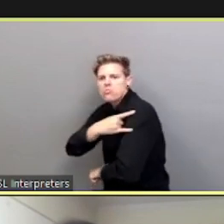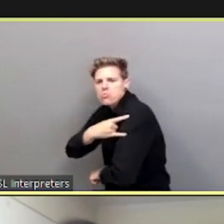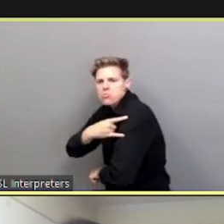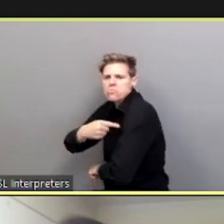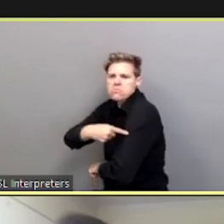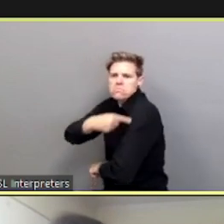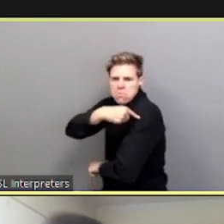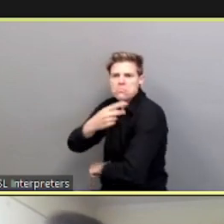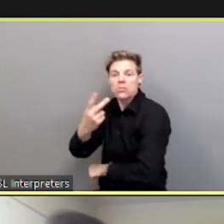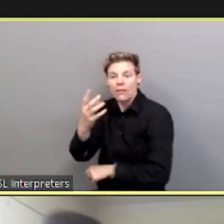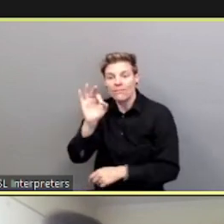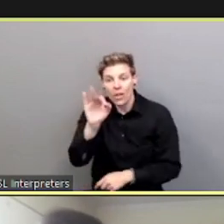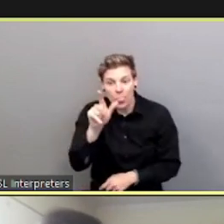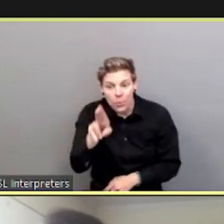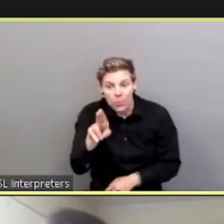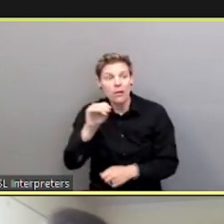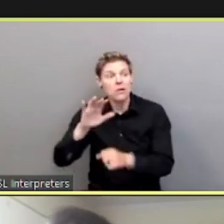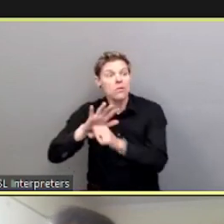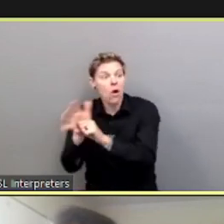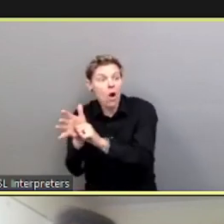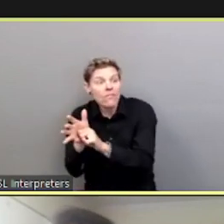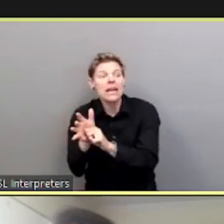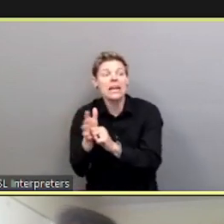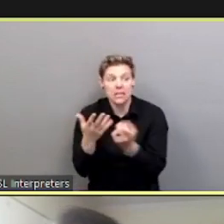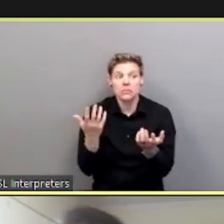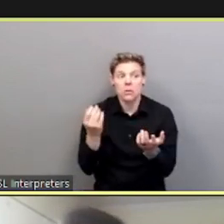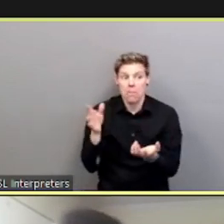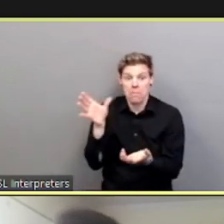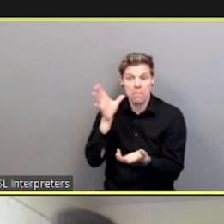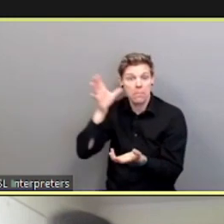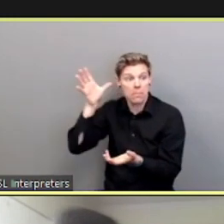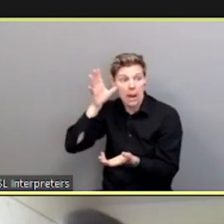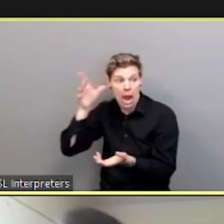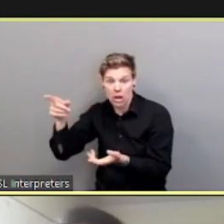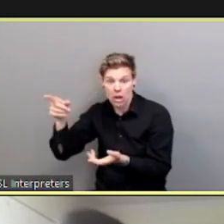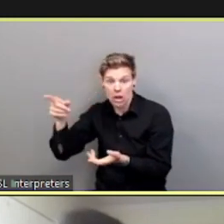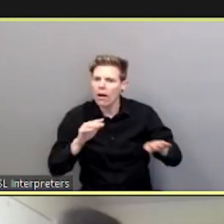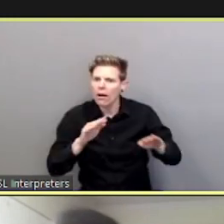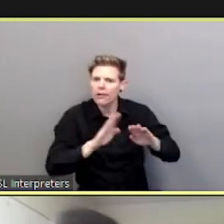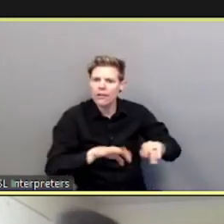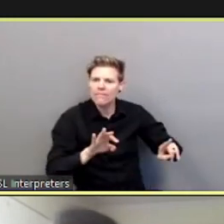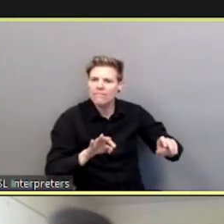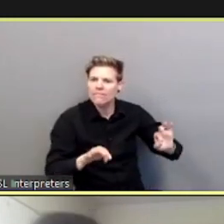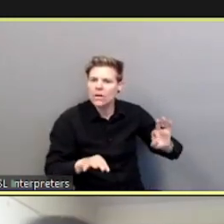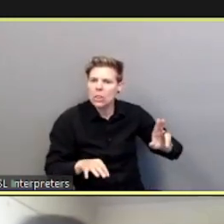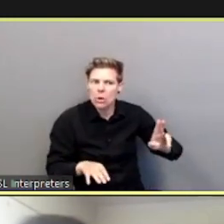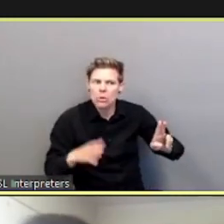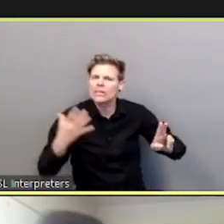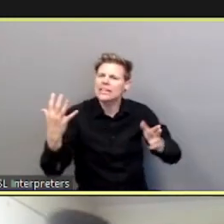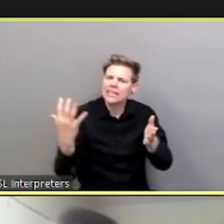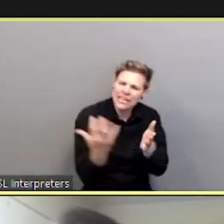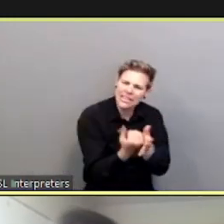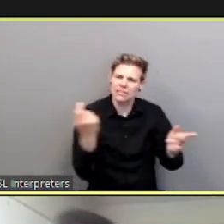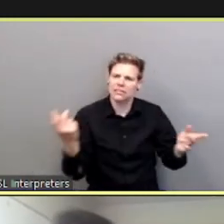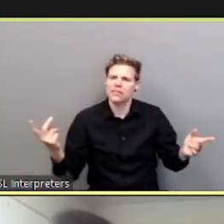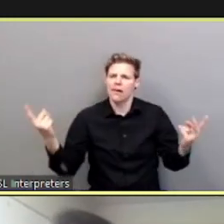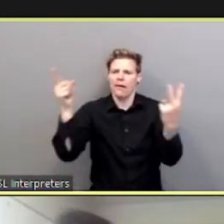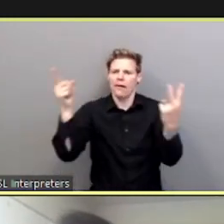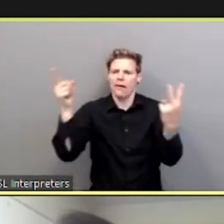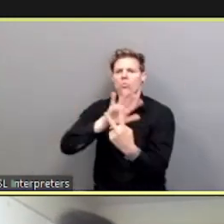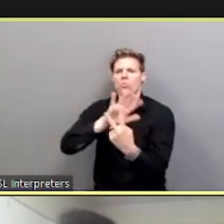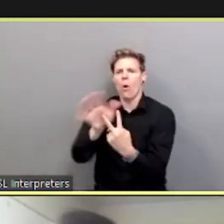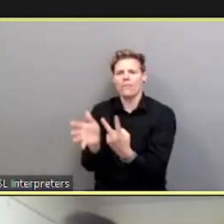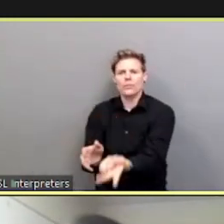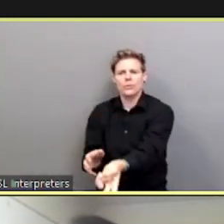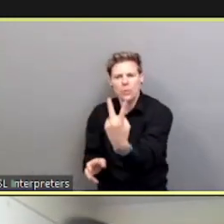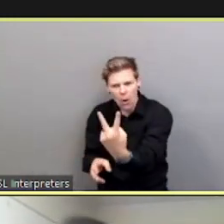there who are getting their kids vaccines as well, just a reminder that you can get the COVID vaccine together with the childhood vaccines.